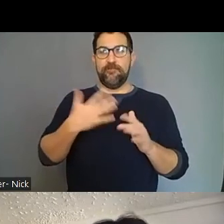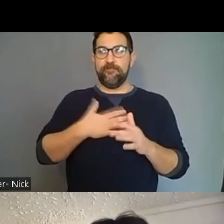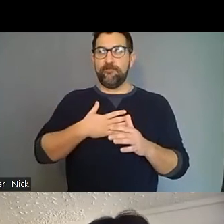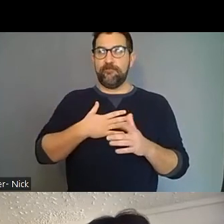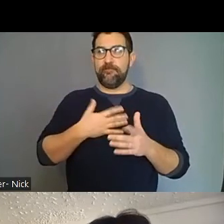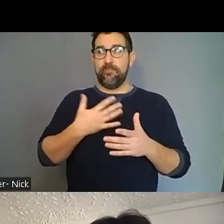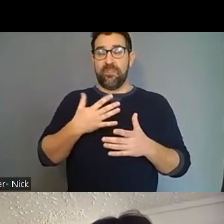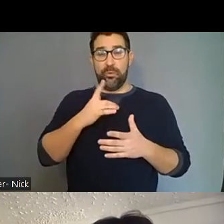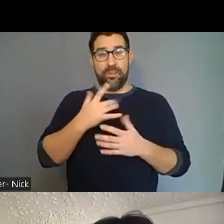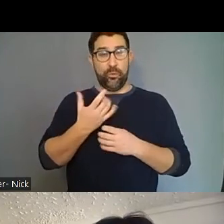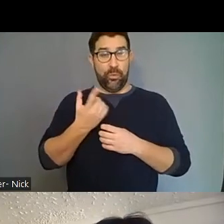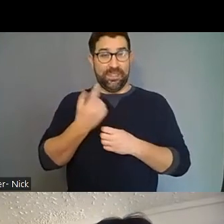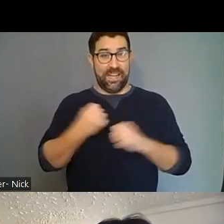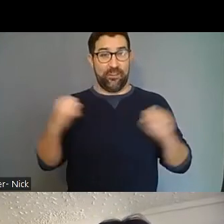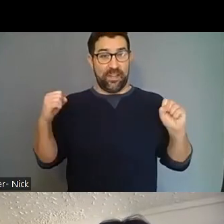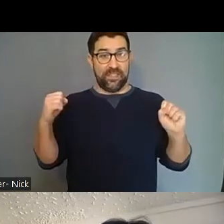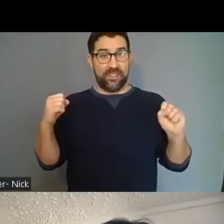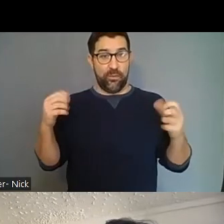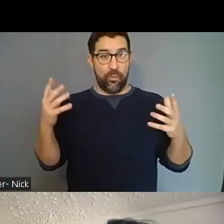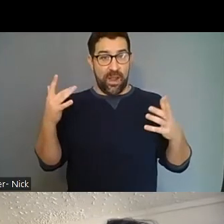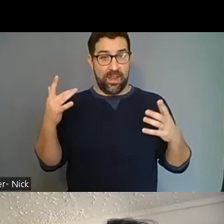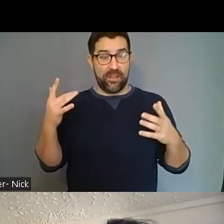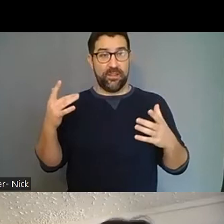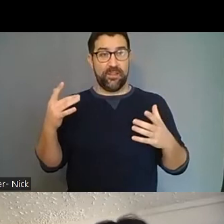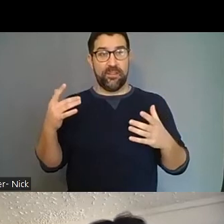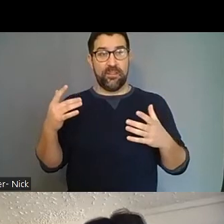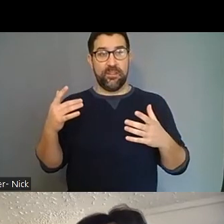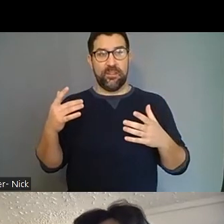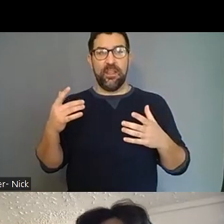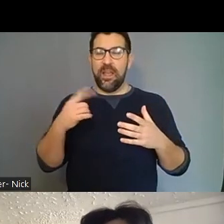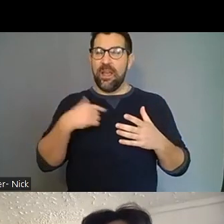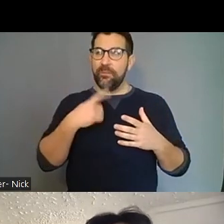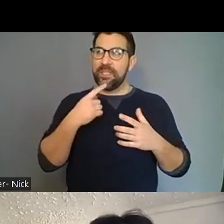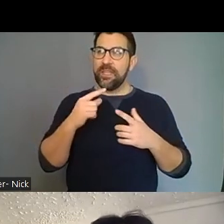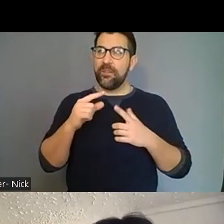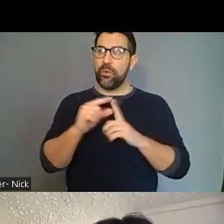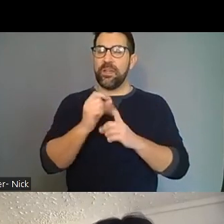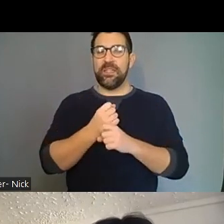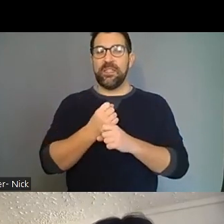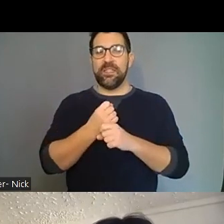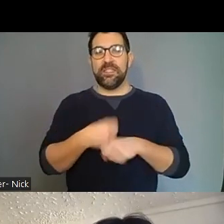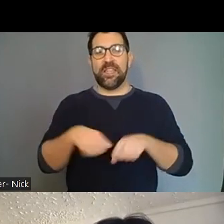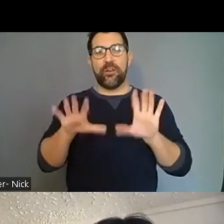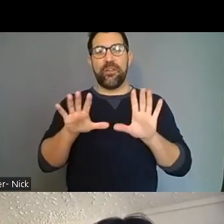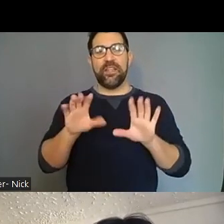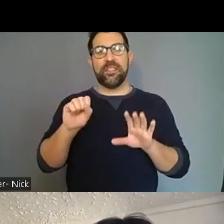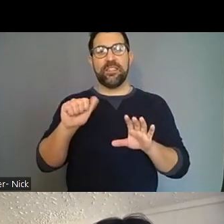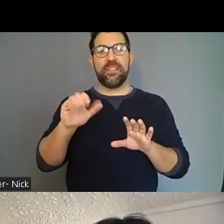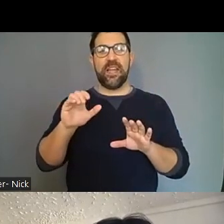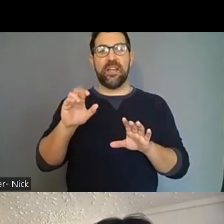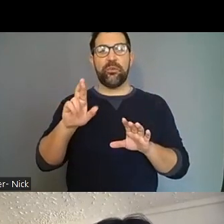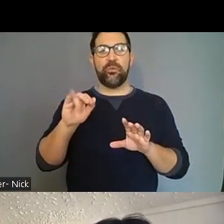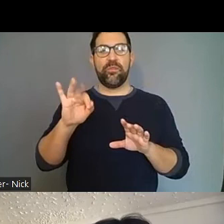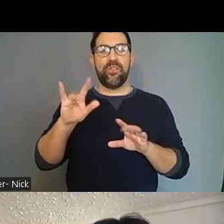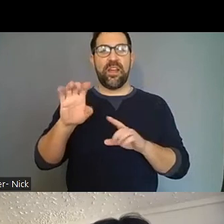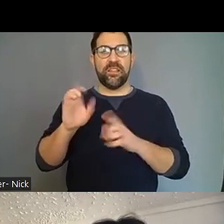say sacrifice of, or rather, yeah, I'm gonna say sacrifice. Again, you might be sacrificing, you